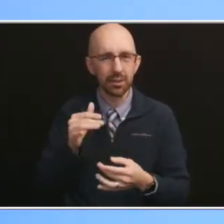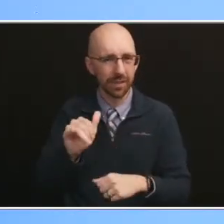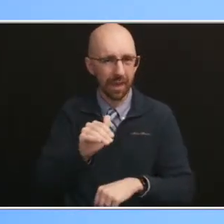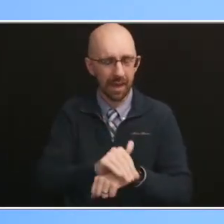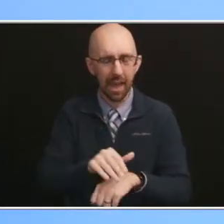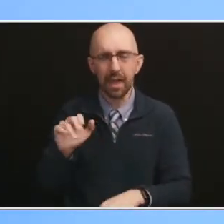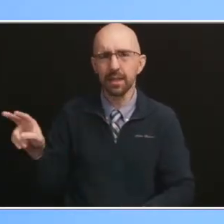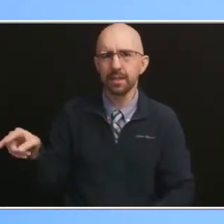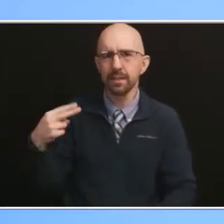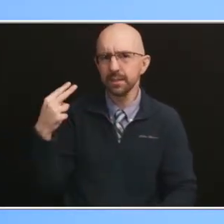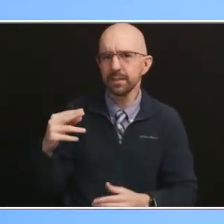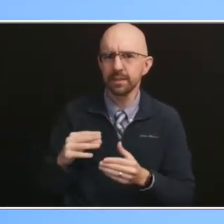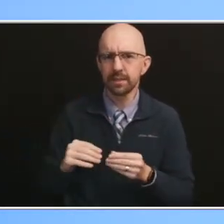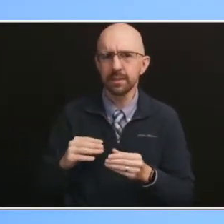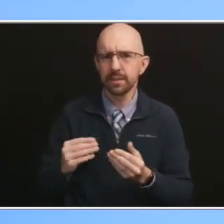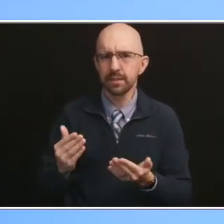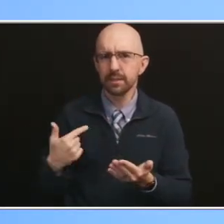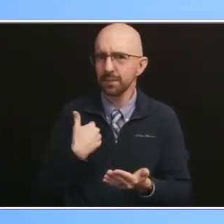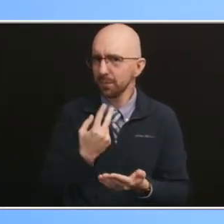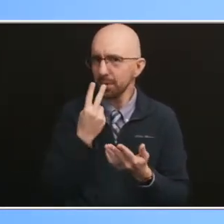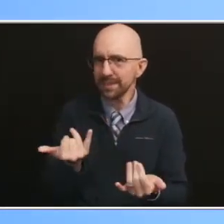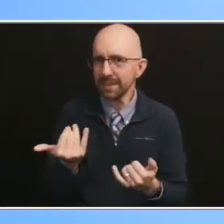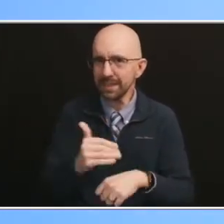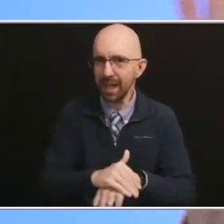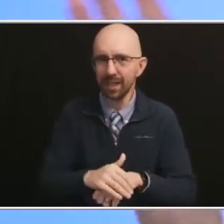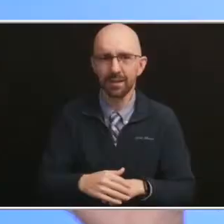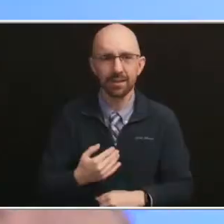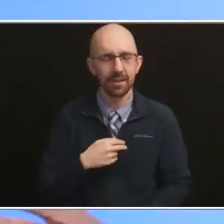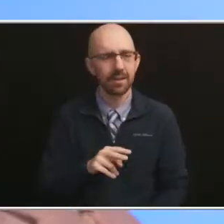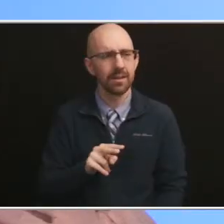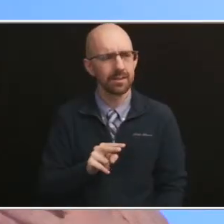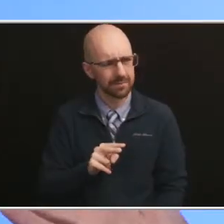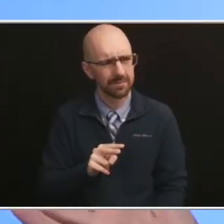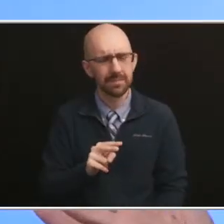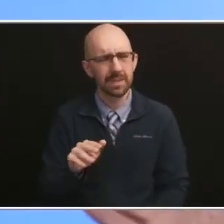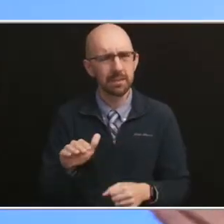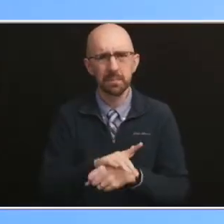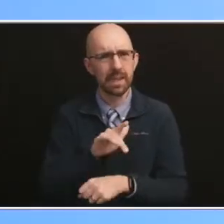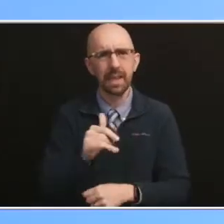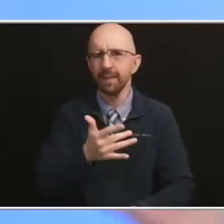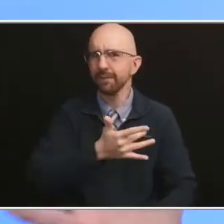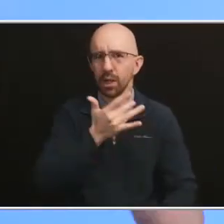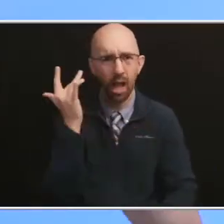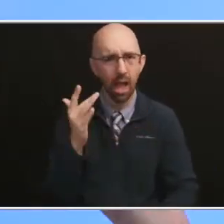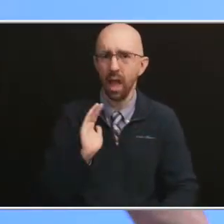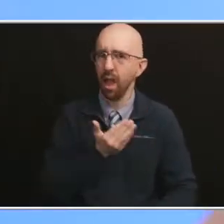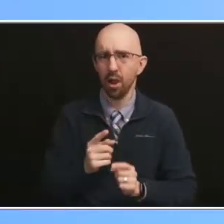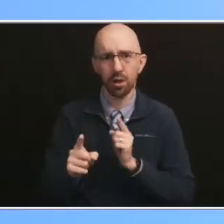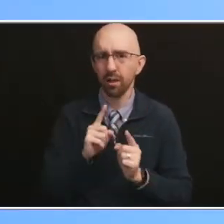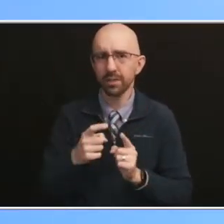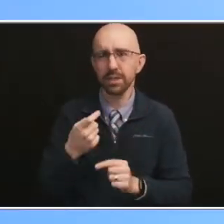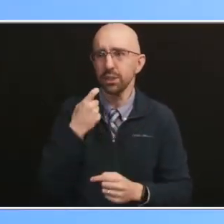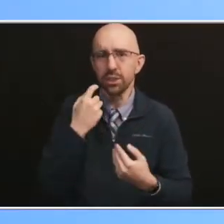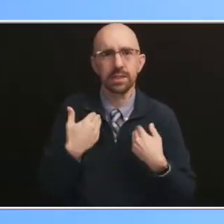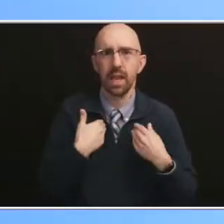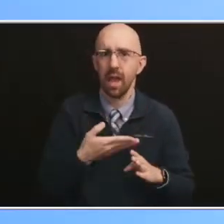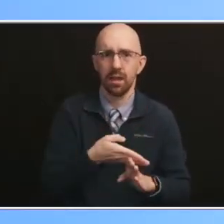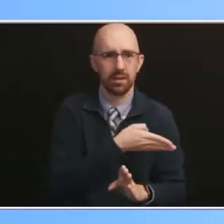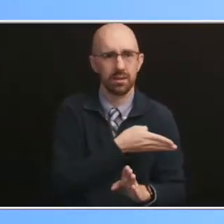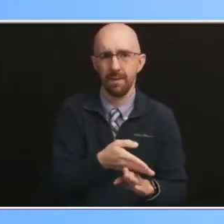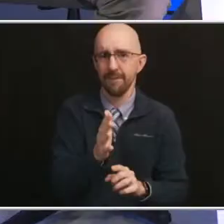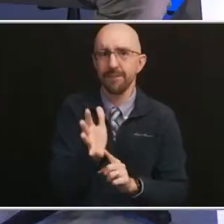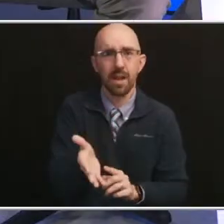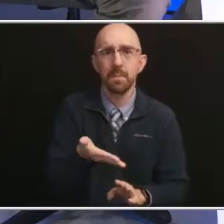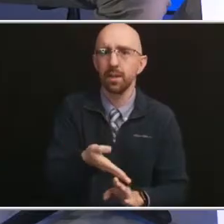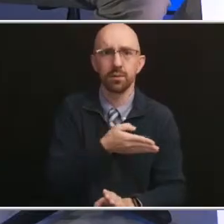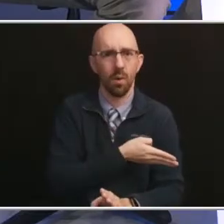says, "So what are we seeing tonight?" Oh, wow. Completely had forgotten the conversation we had just had 5 minutes before. Right. And